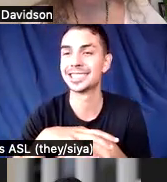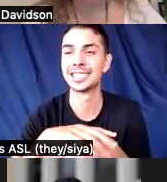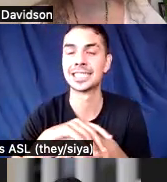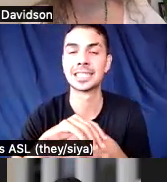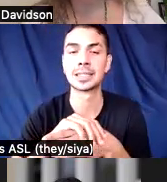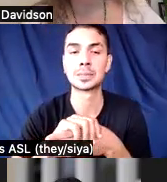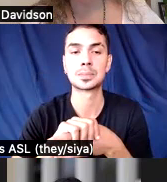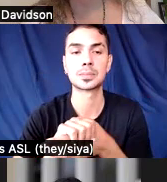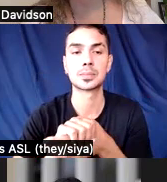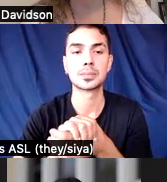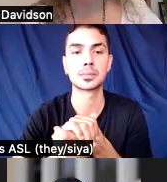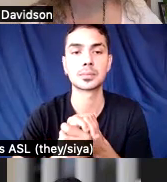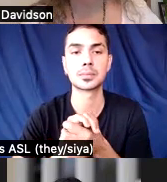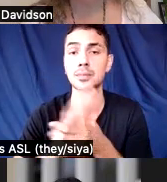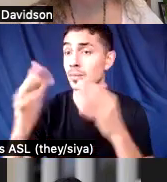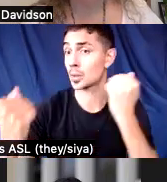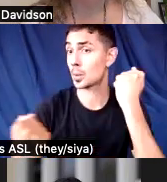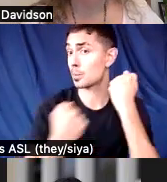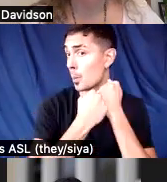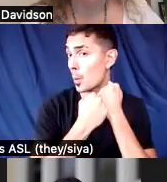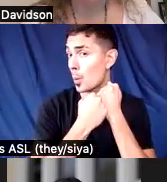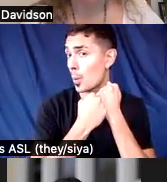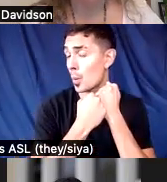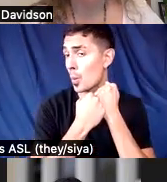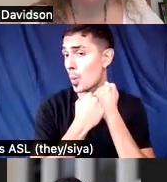Are you here to support?